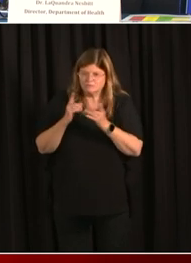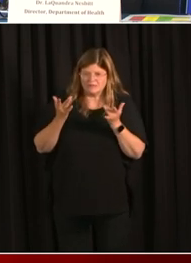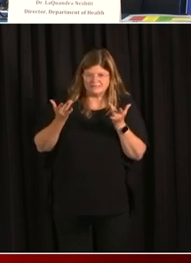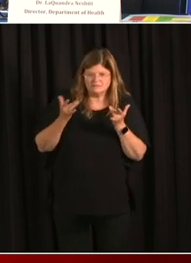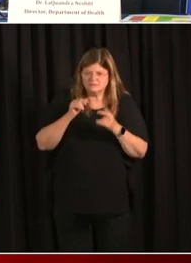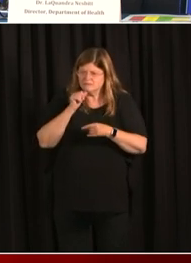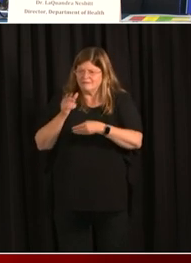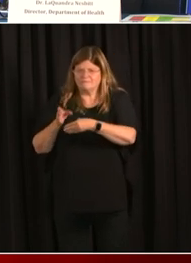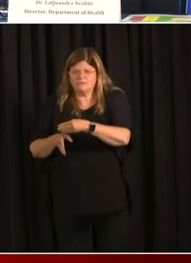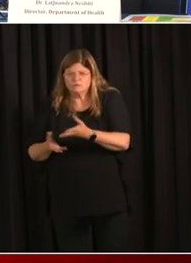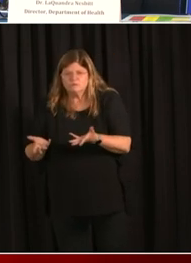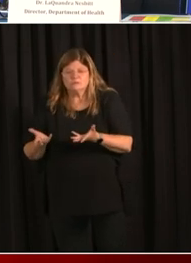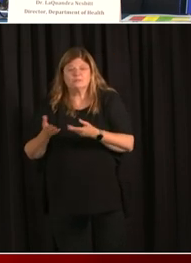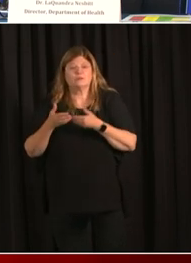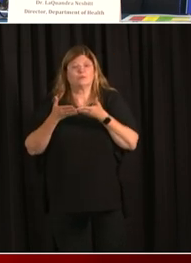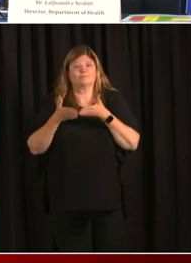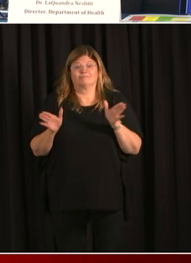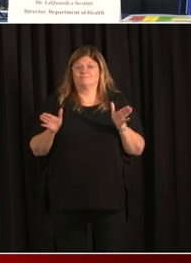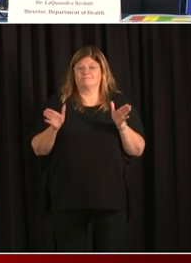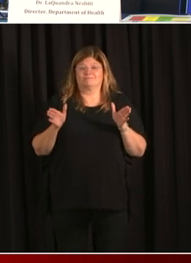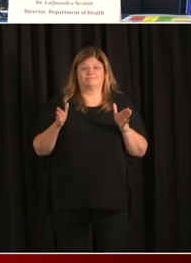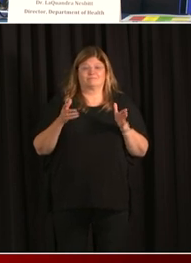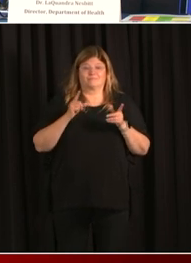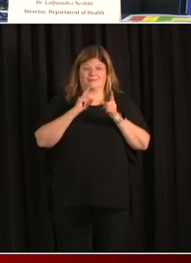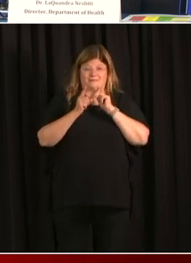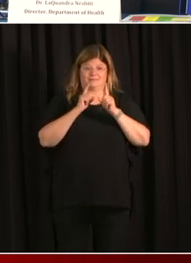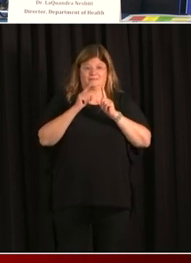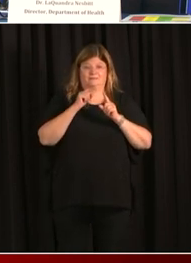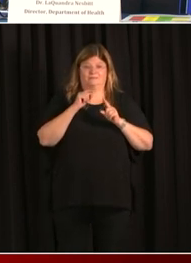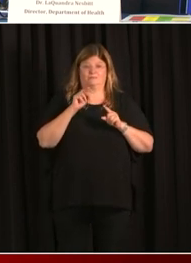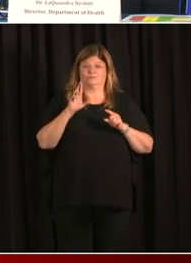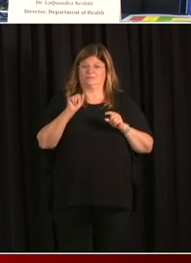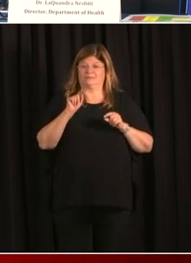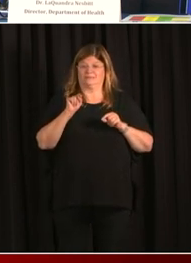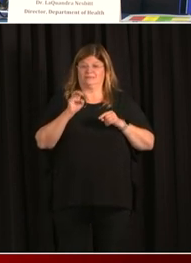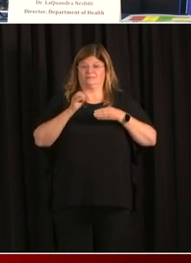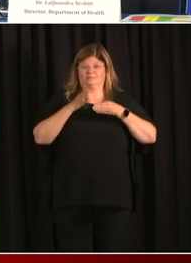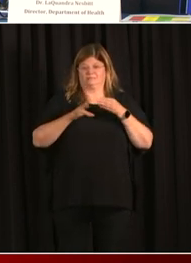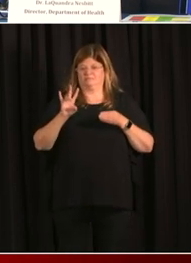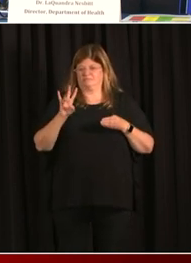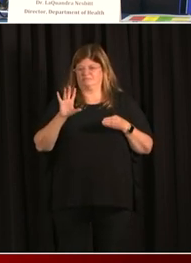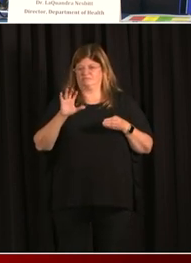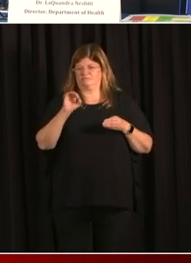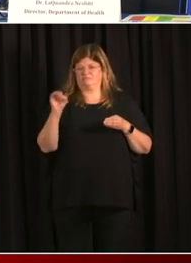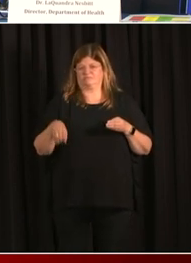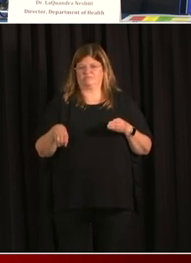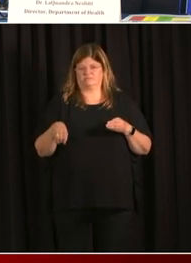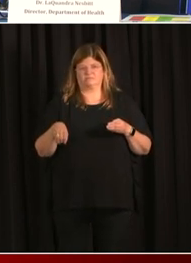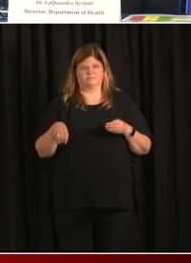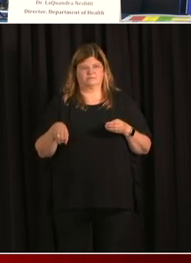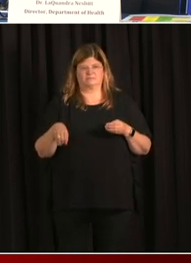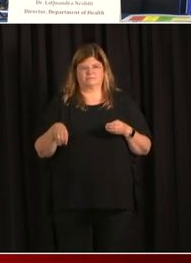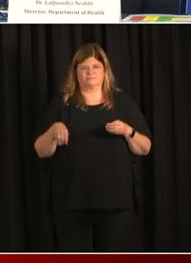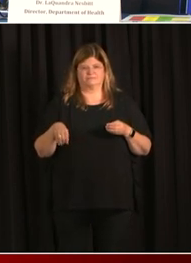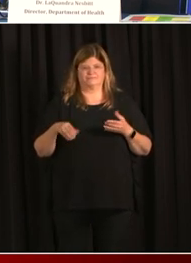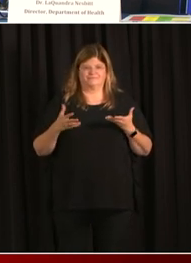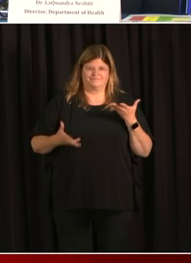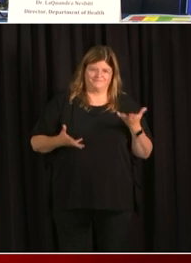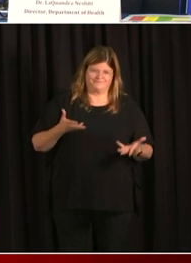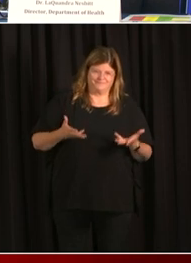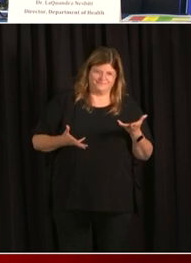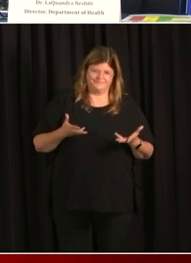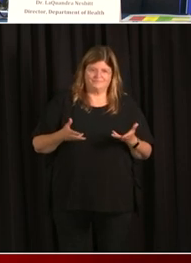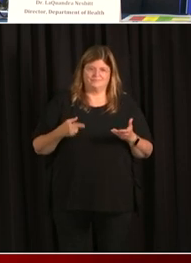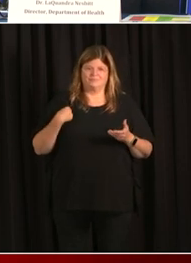our overall interview completion rate is around 75%. So we do have